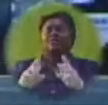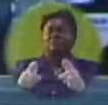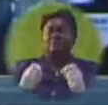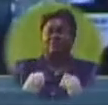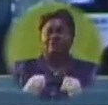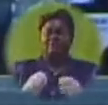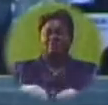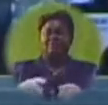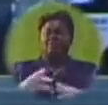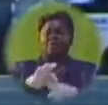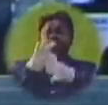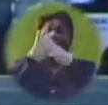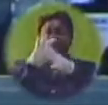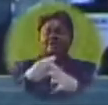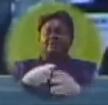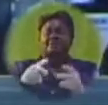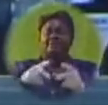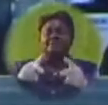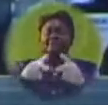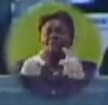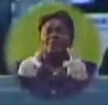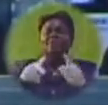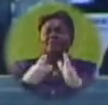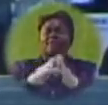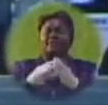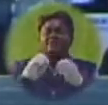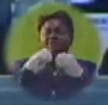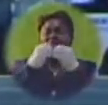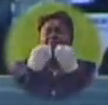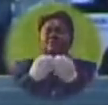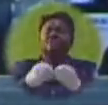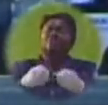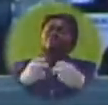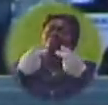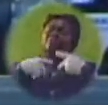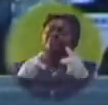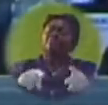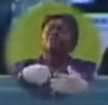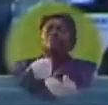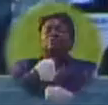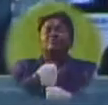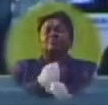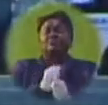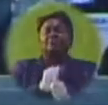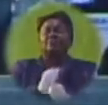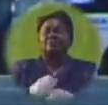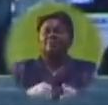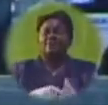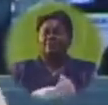special prizes. Organizers are also urging the general public to support the activities during the week.